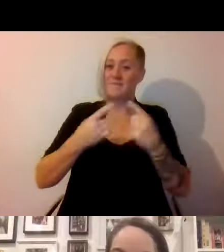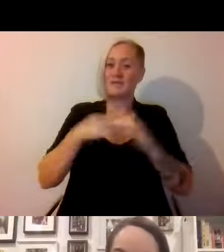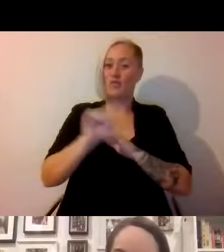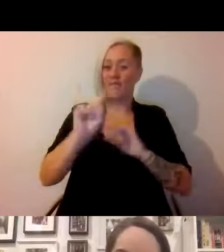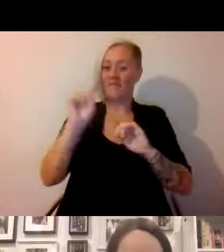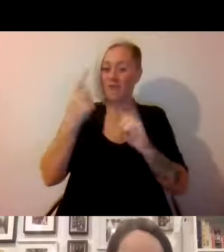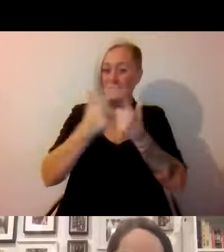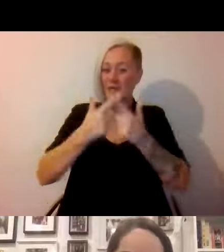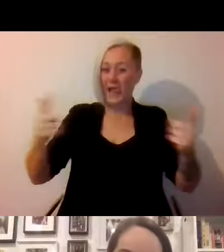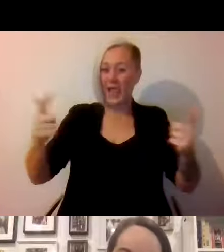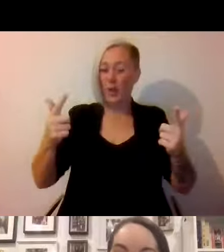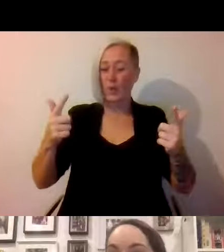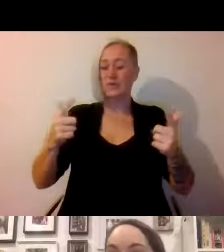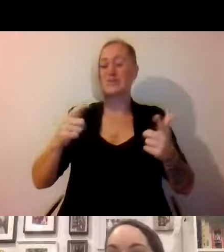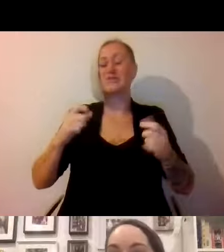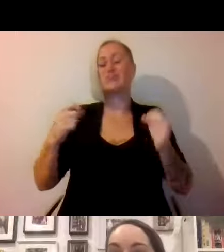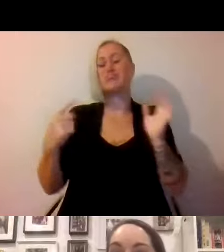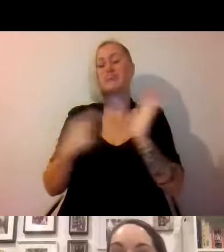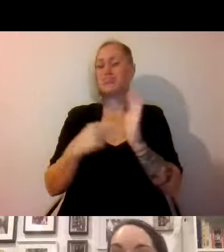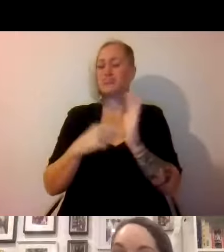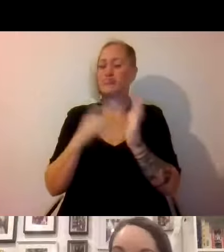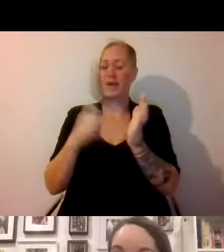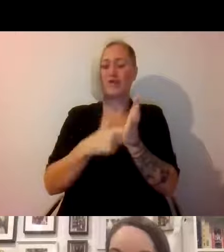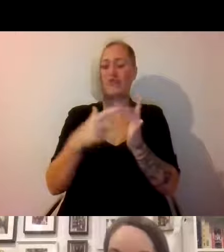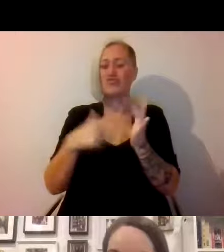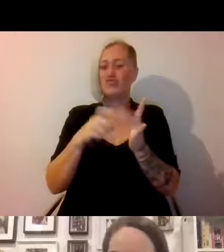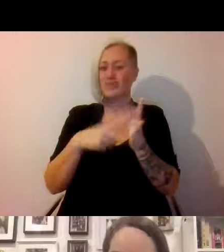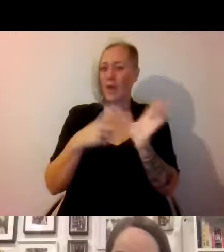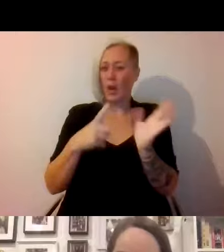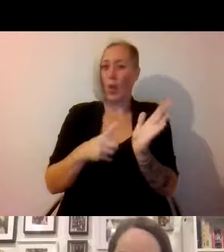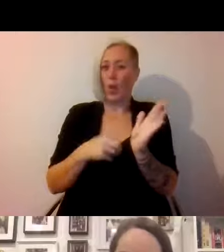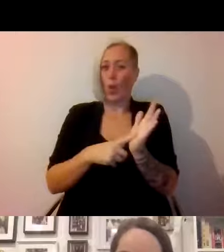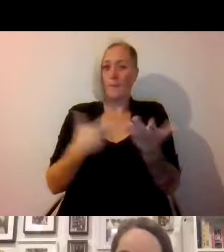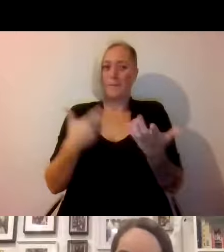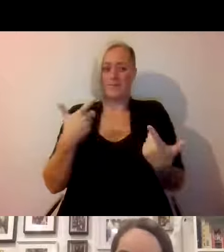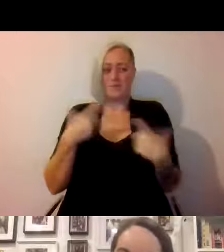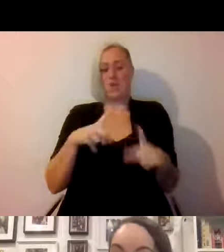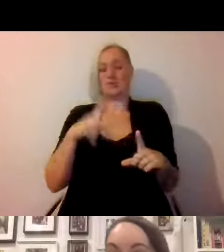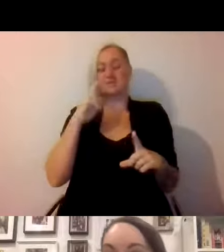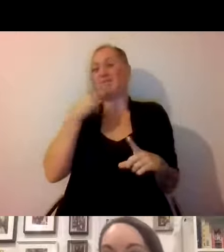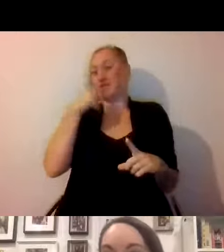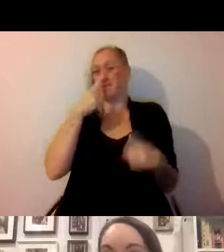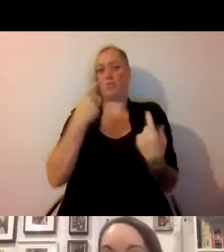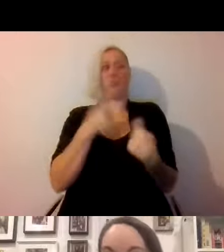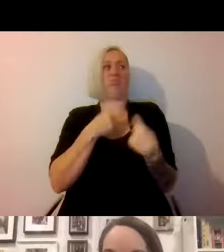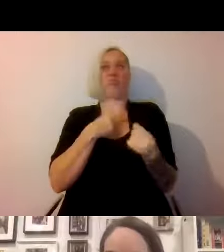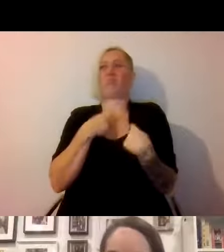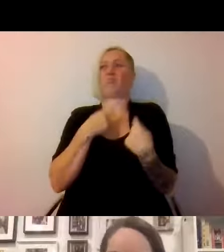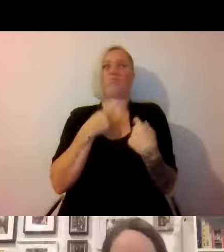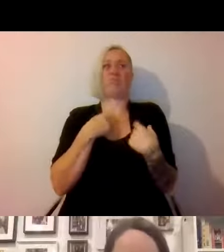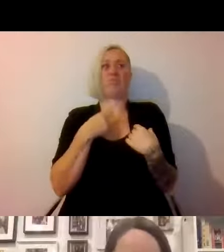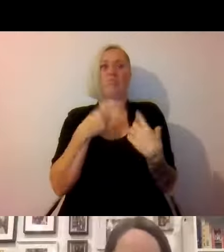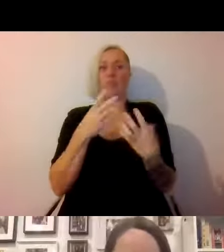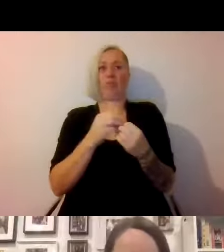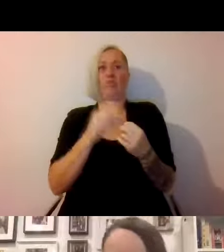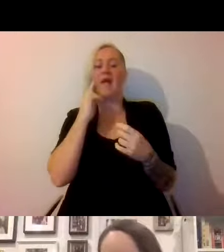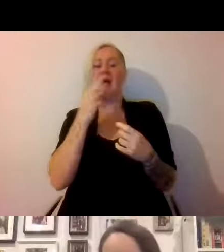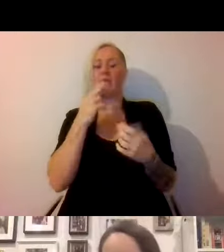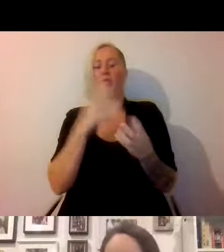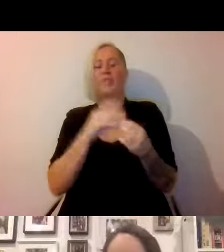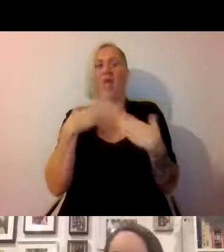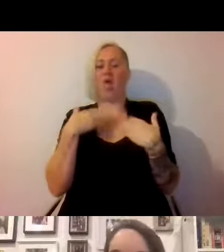and can really alleviate the uncertainty and the pretty genuine fear that deaf people experience when dealing with the healthcare system. Now,